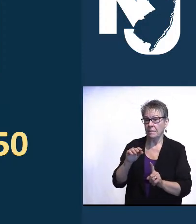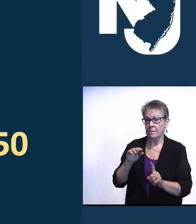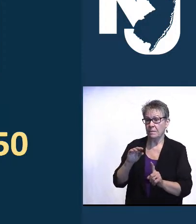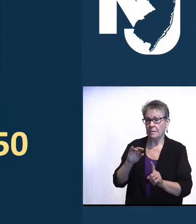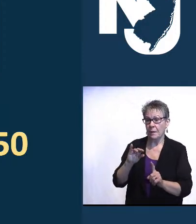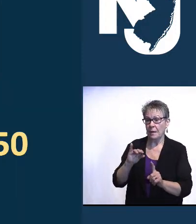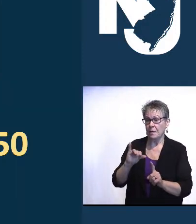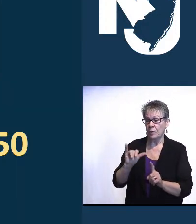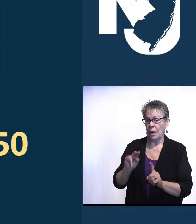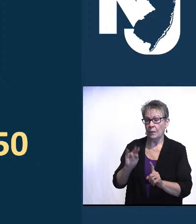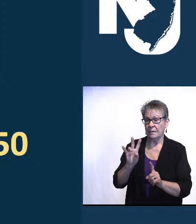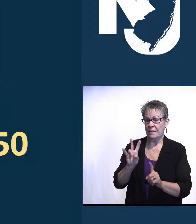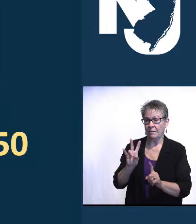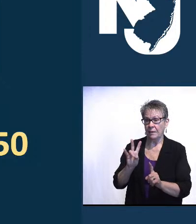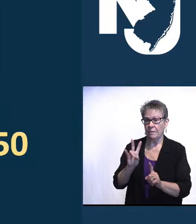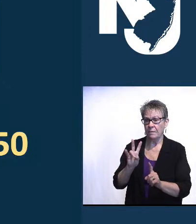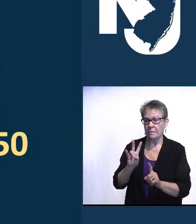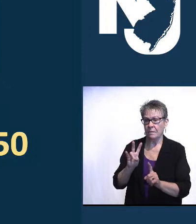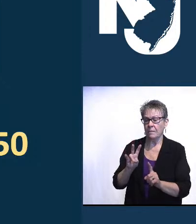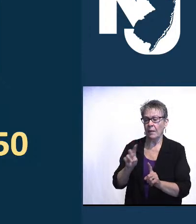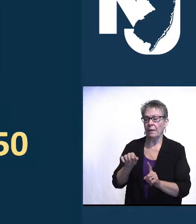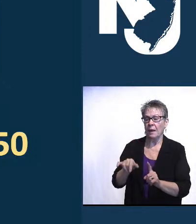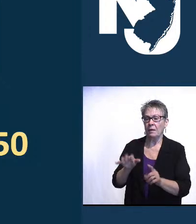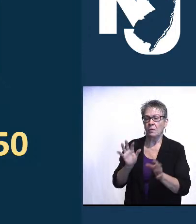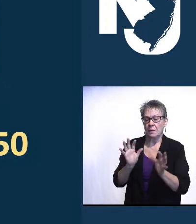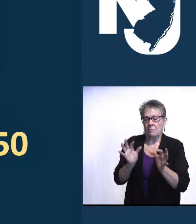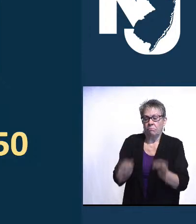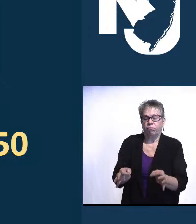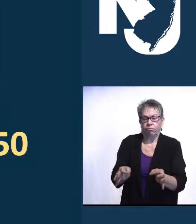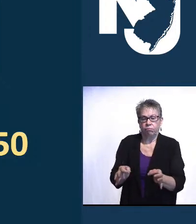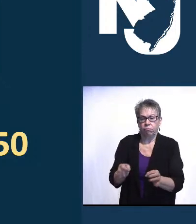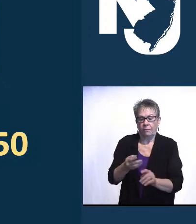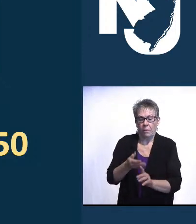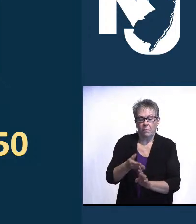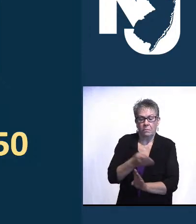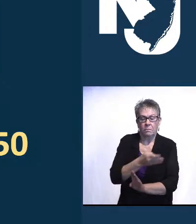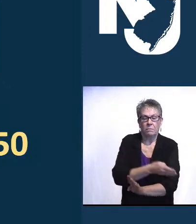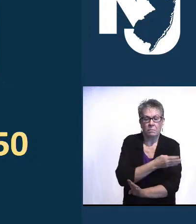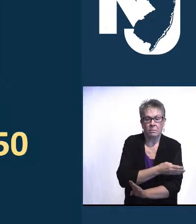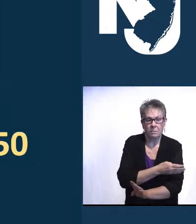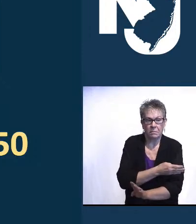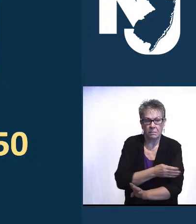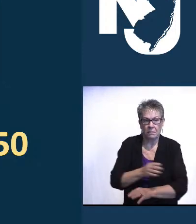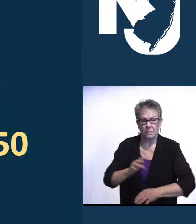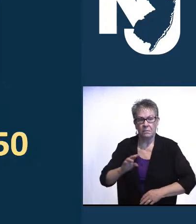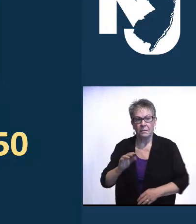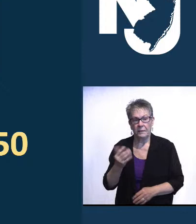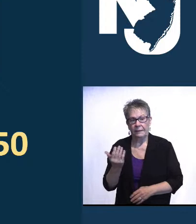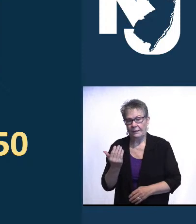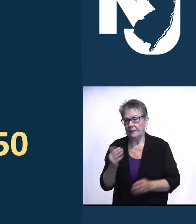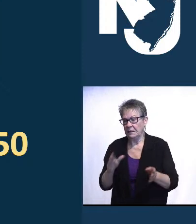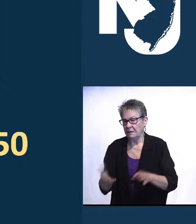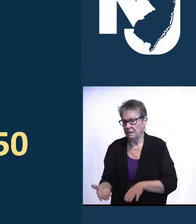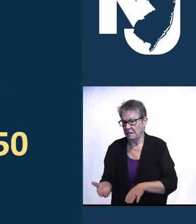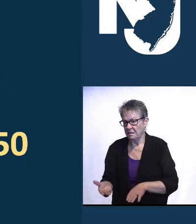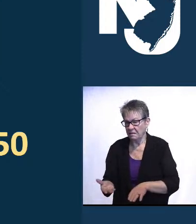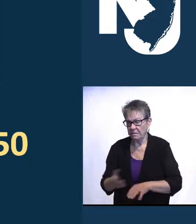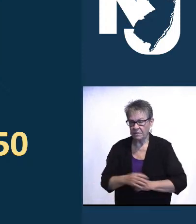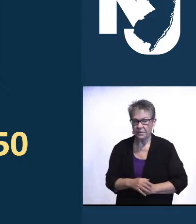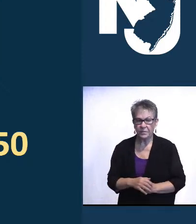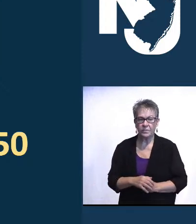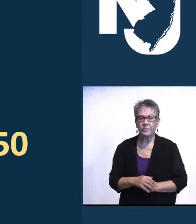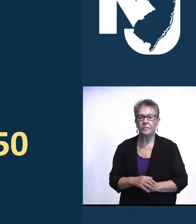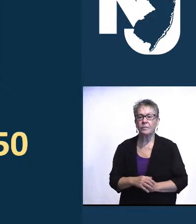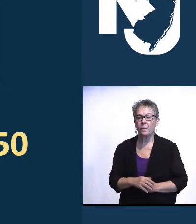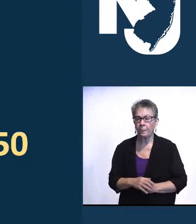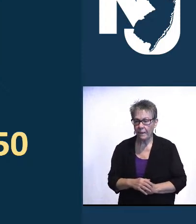have been confirmed today, regardless of when they occurred. Although increasingly and sadly, as we've gone through this pandemic, the team has picked